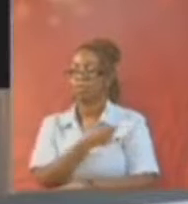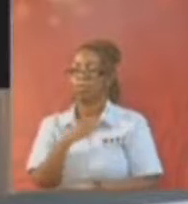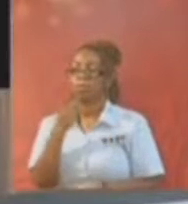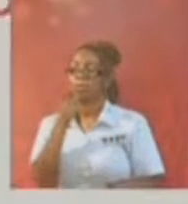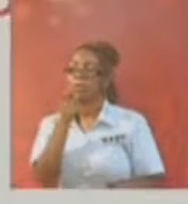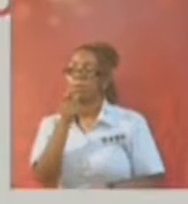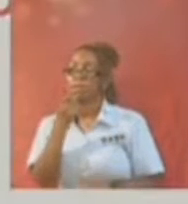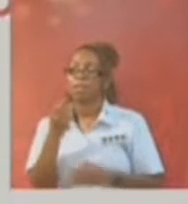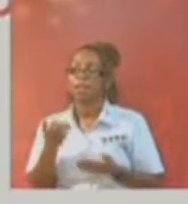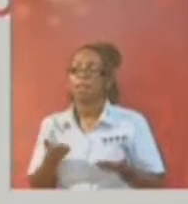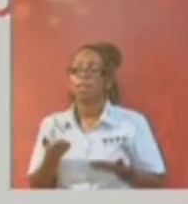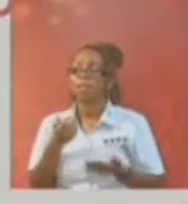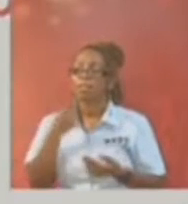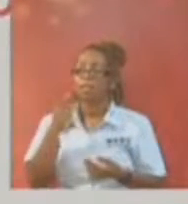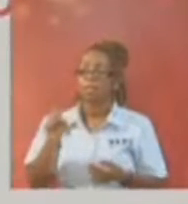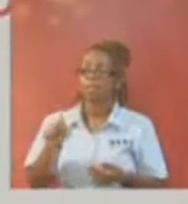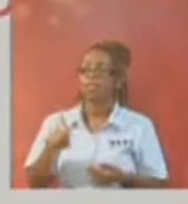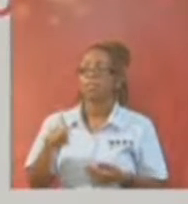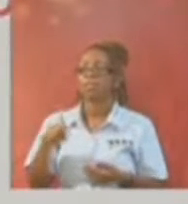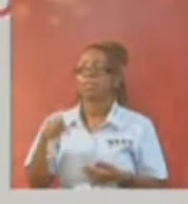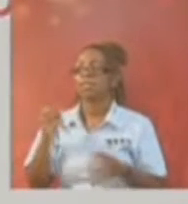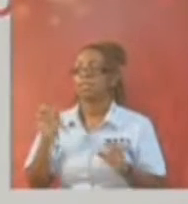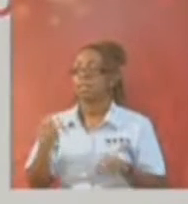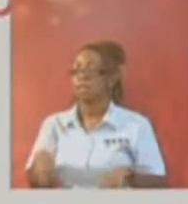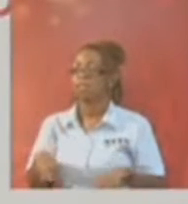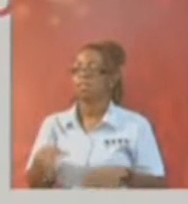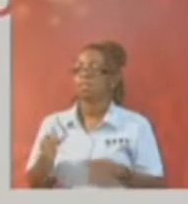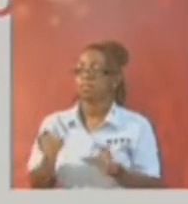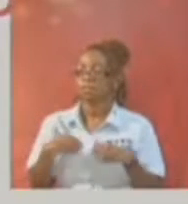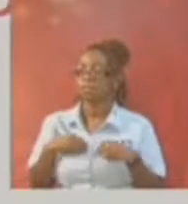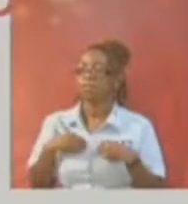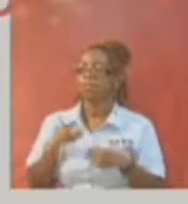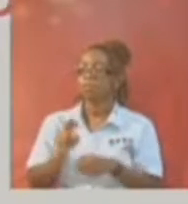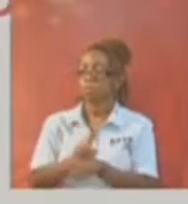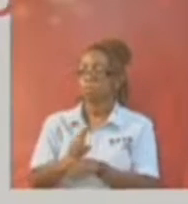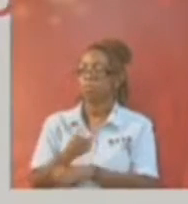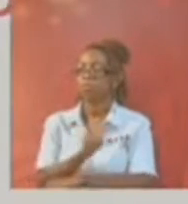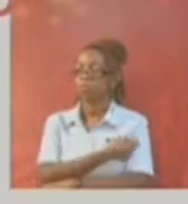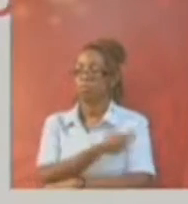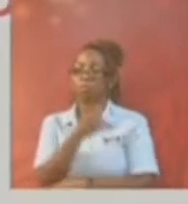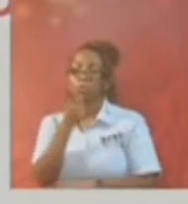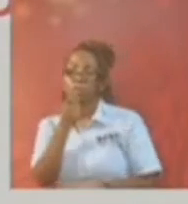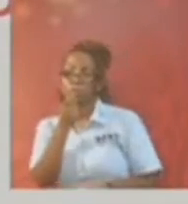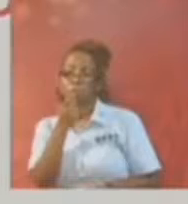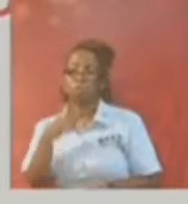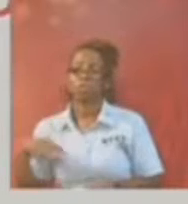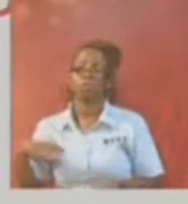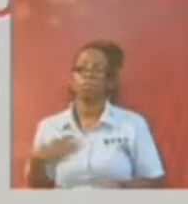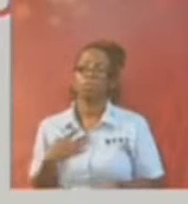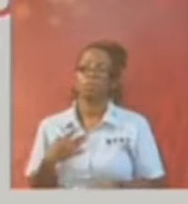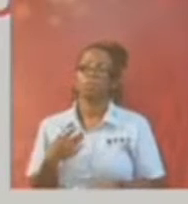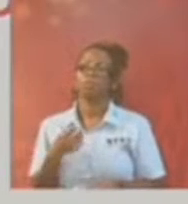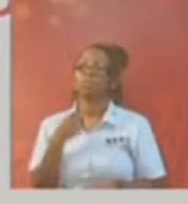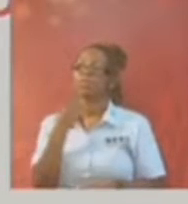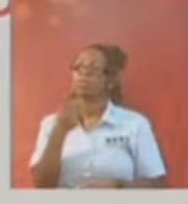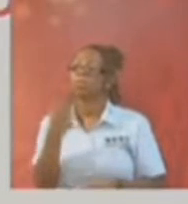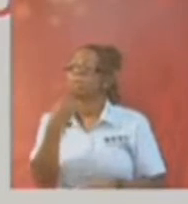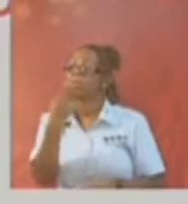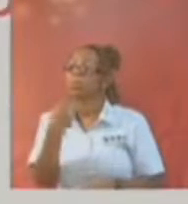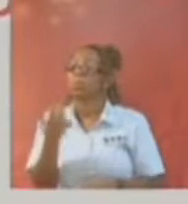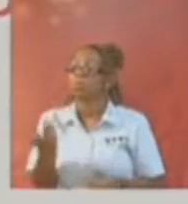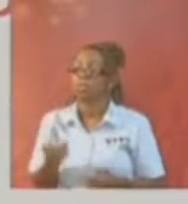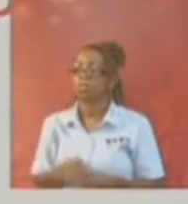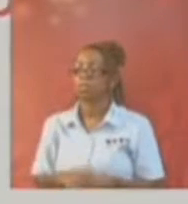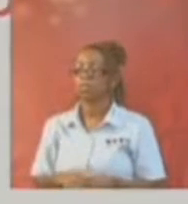you. Okay, thank you for the questions, Mr. Cummings. Firstly, with regard to herd